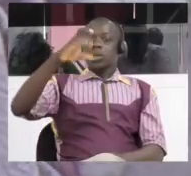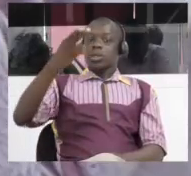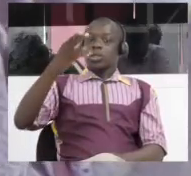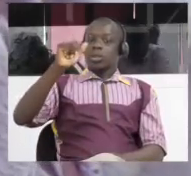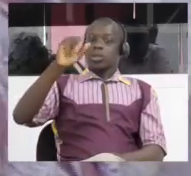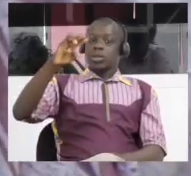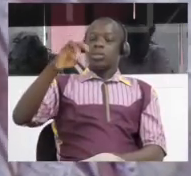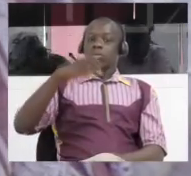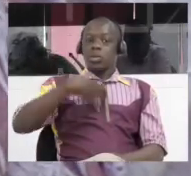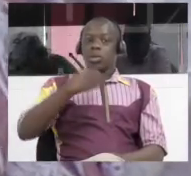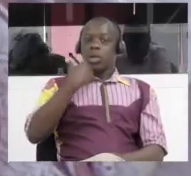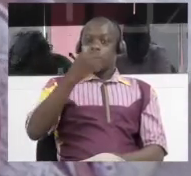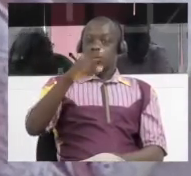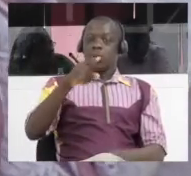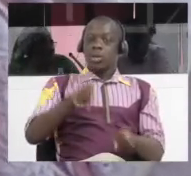wañ